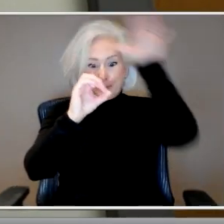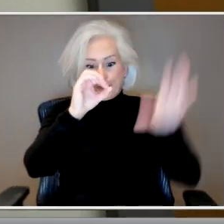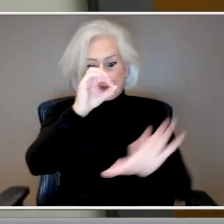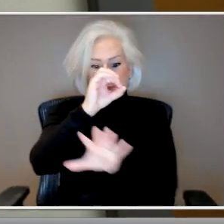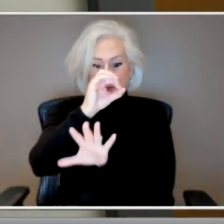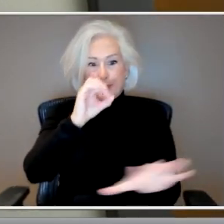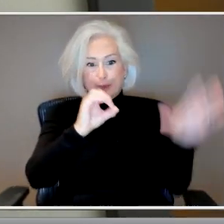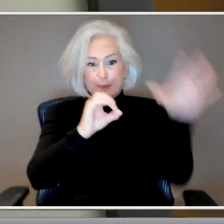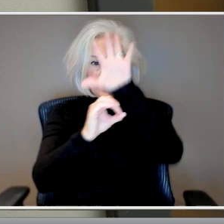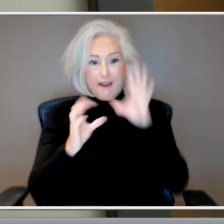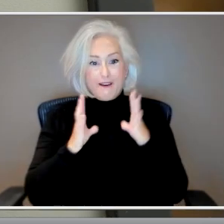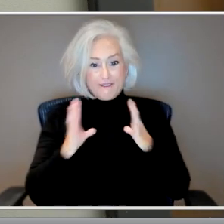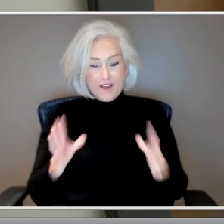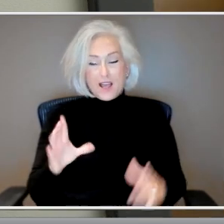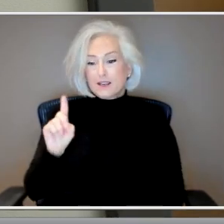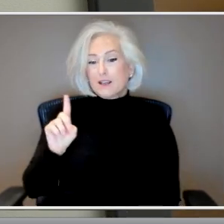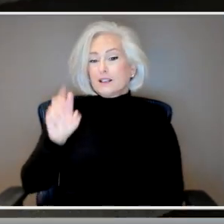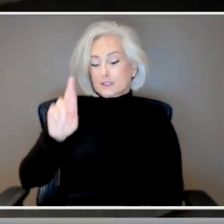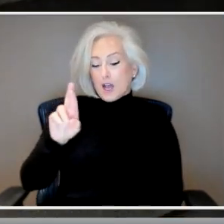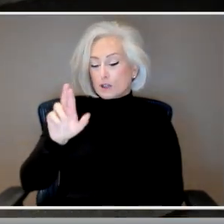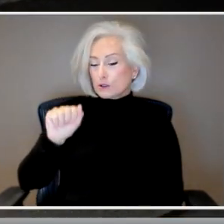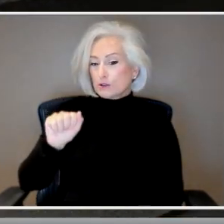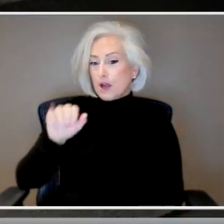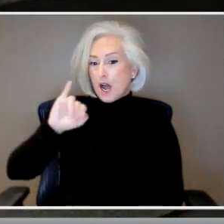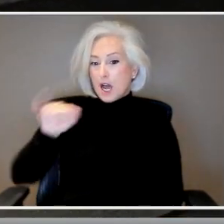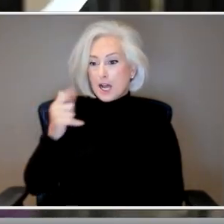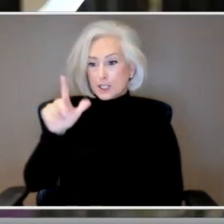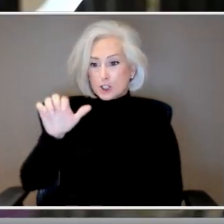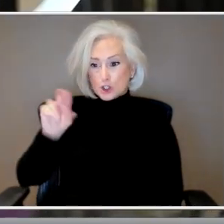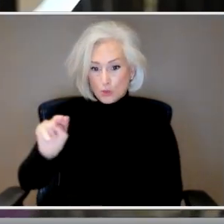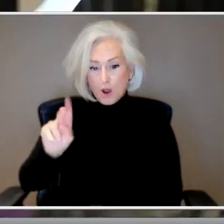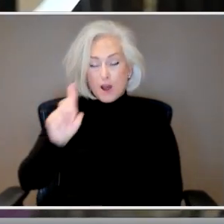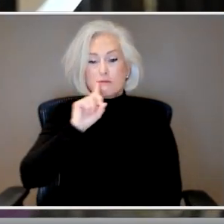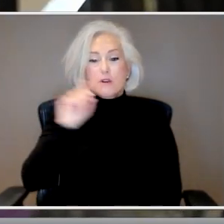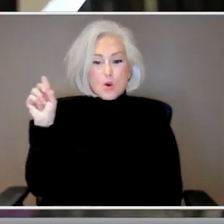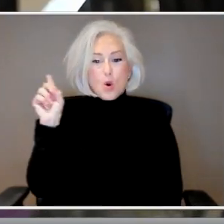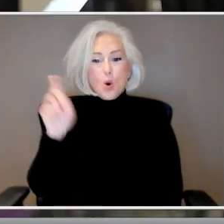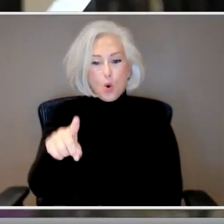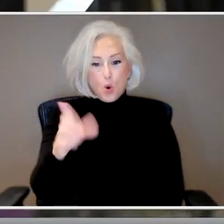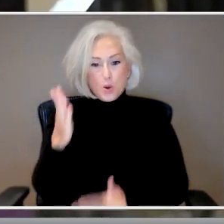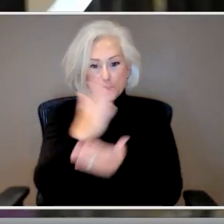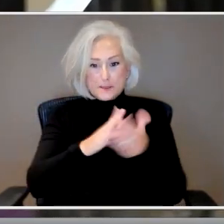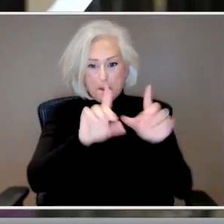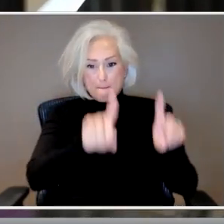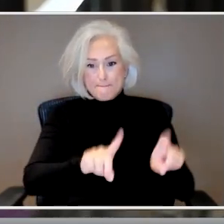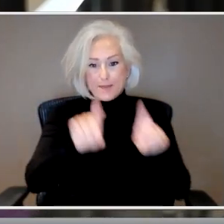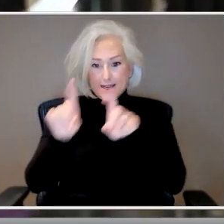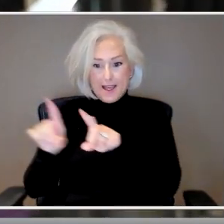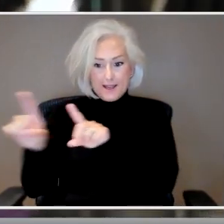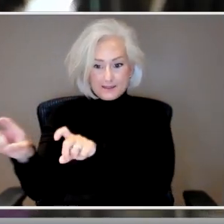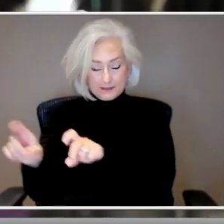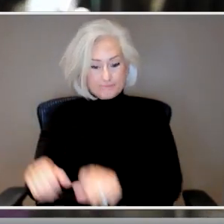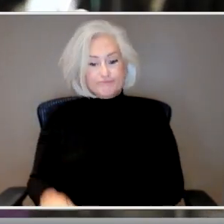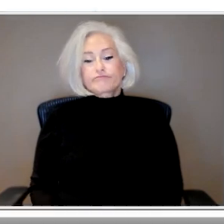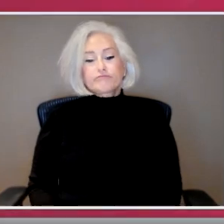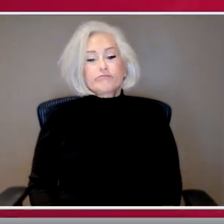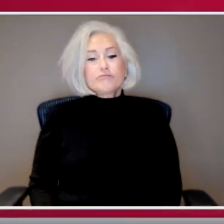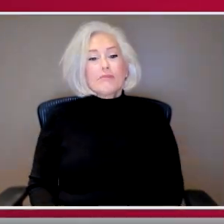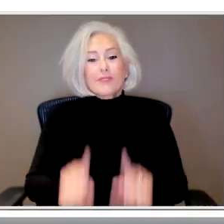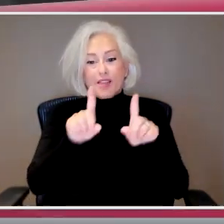who ordered a series of scans. Look right and look to your left. What those scans revealed was